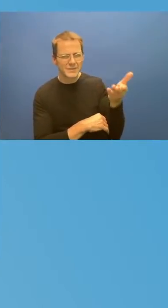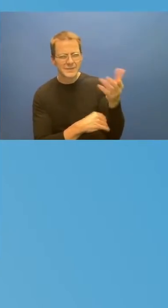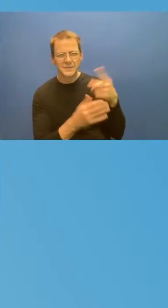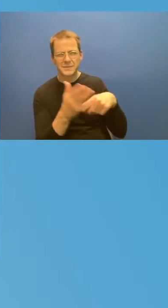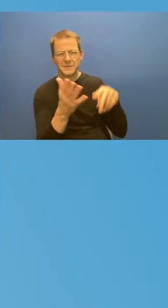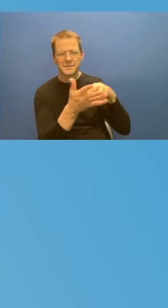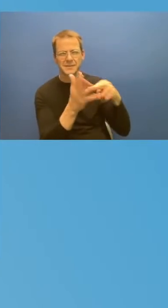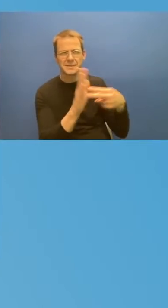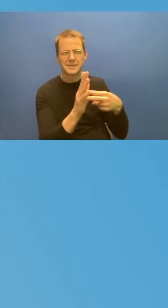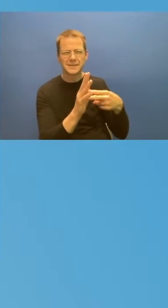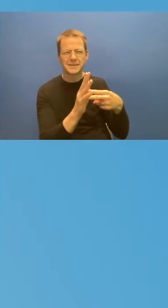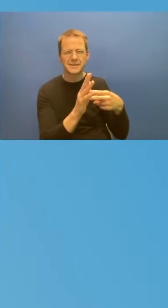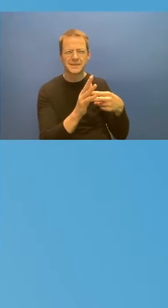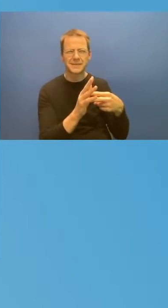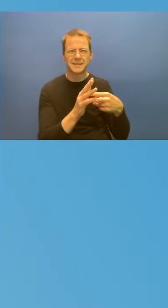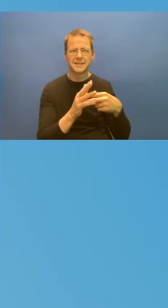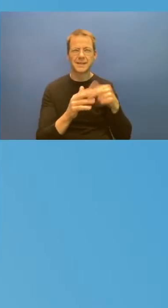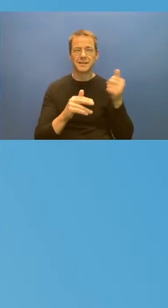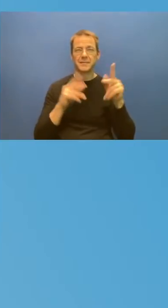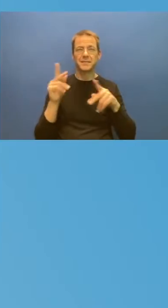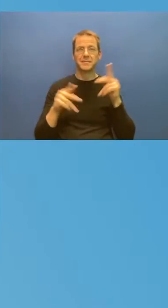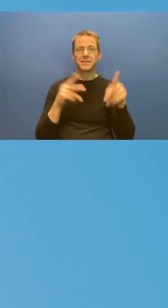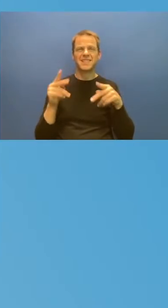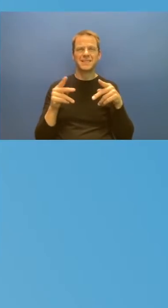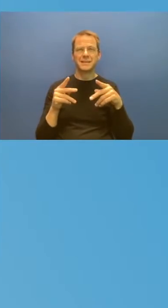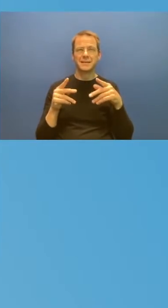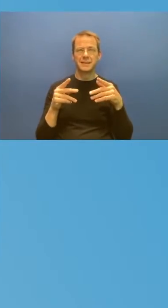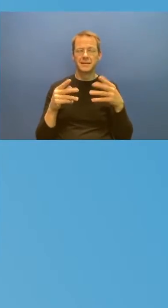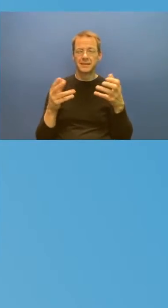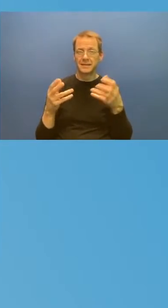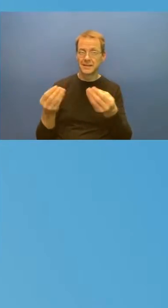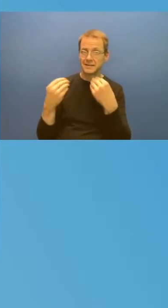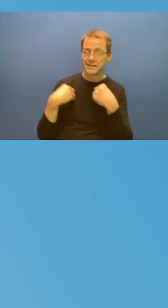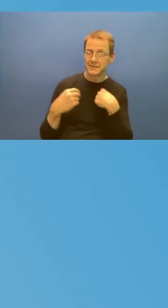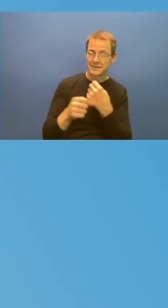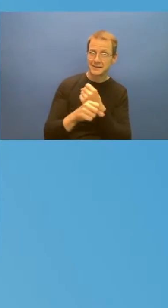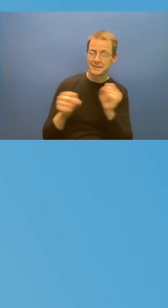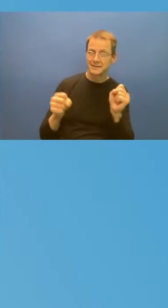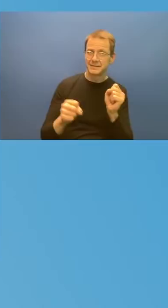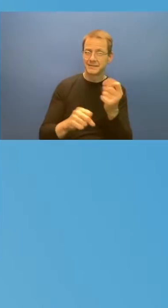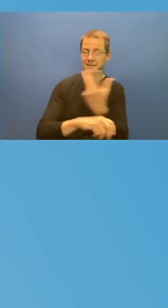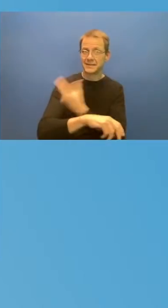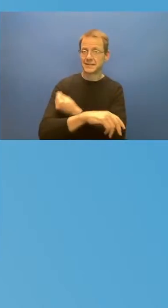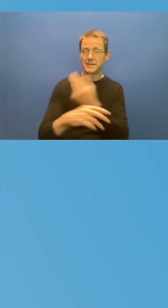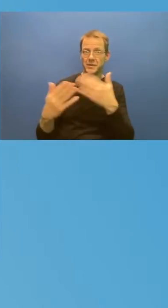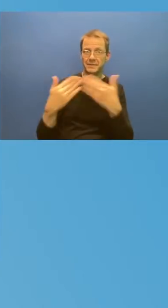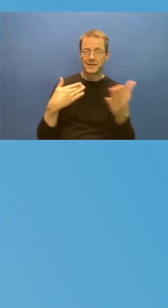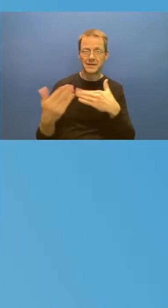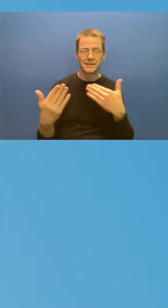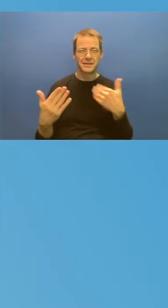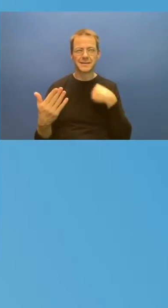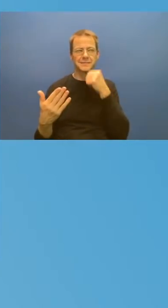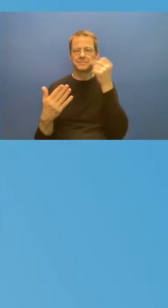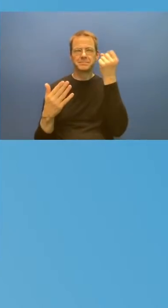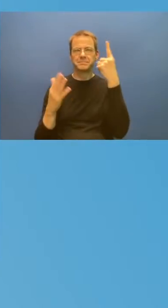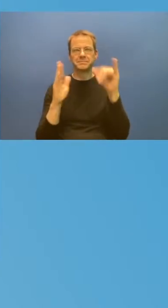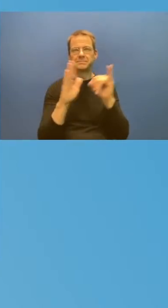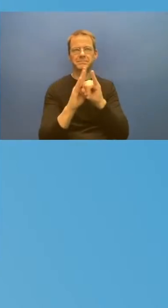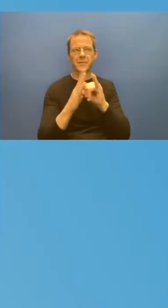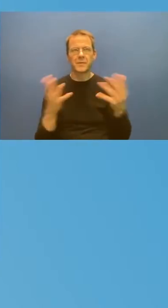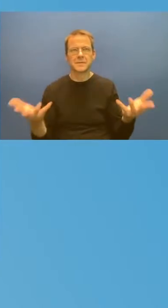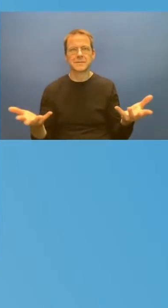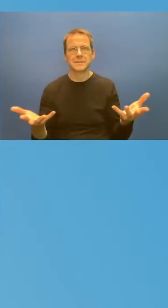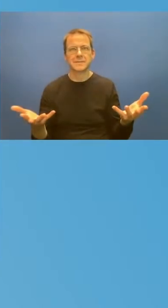the difference. Yeah, it's a great question, actually. Typically, we think of a sterilizing vaccine being